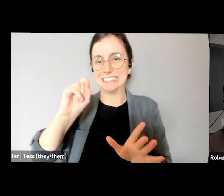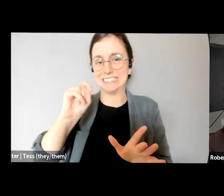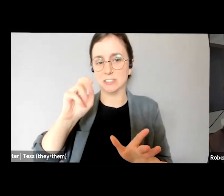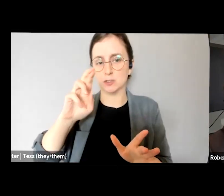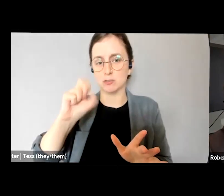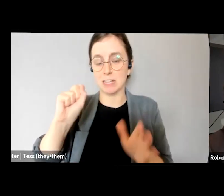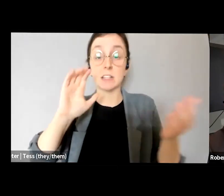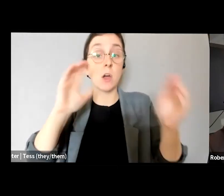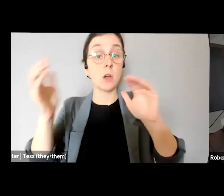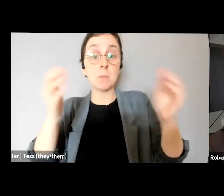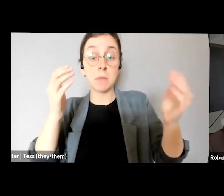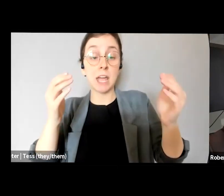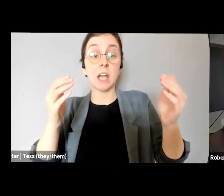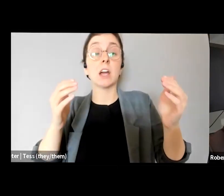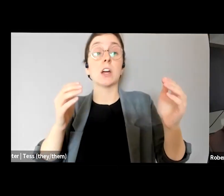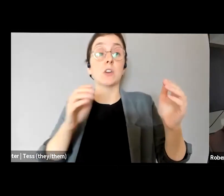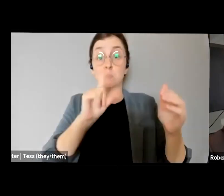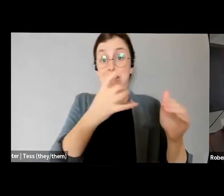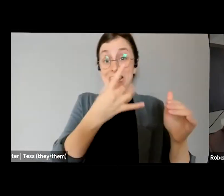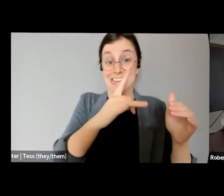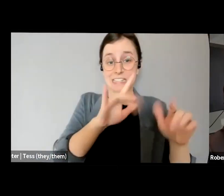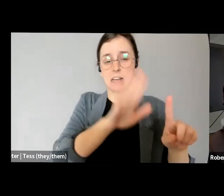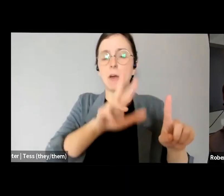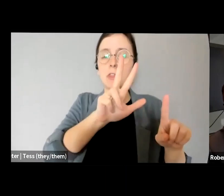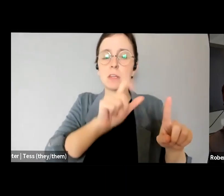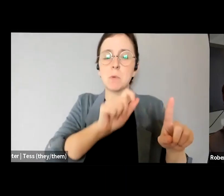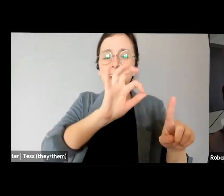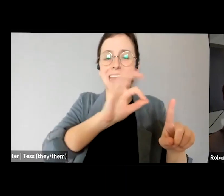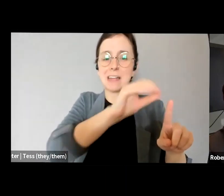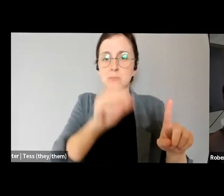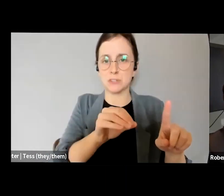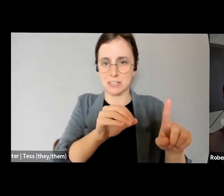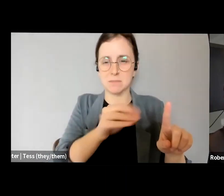in 2018, prior to the pandemic.